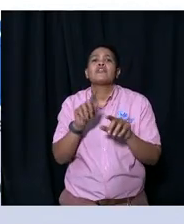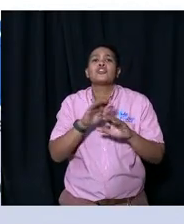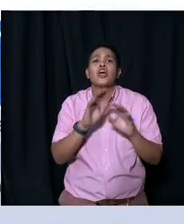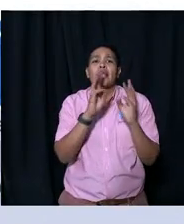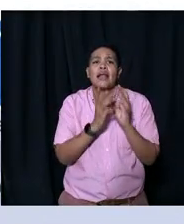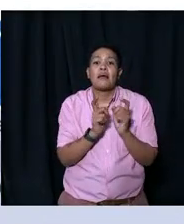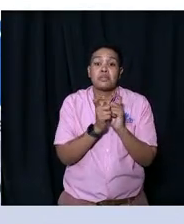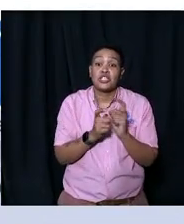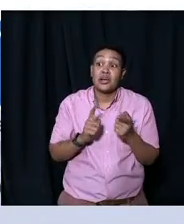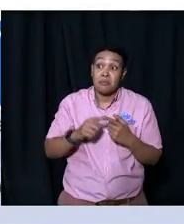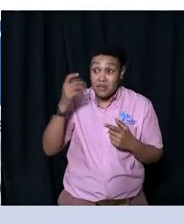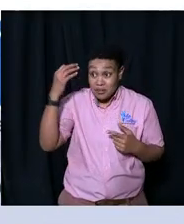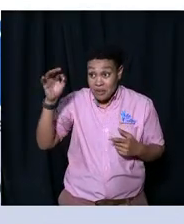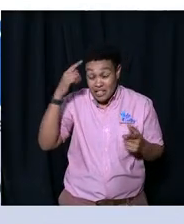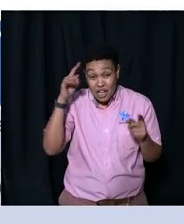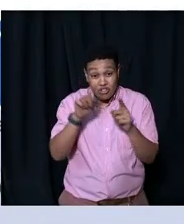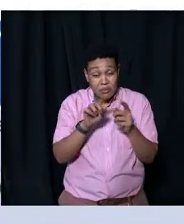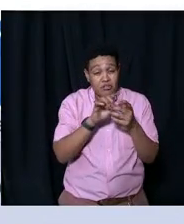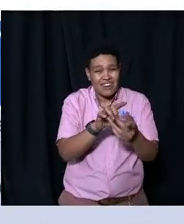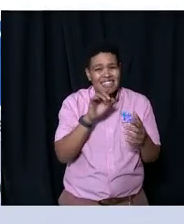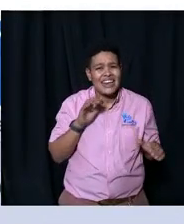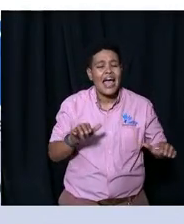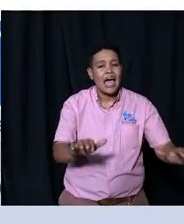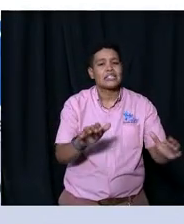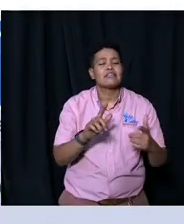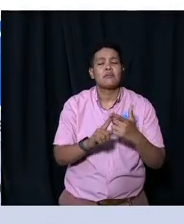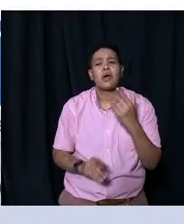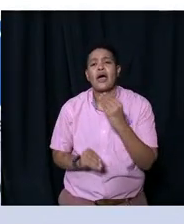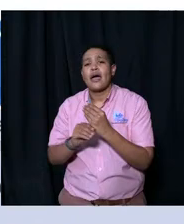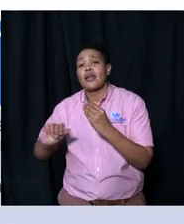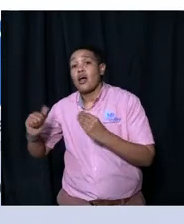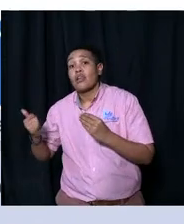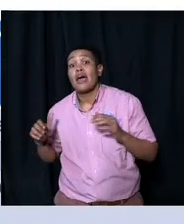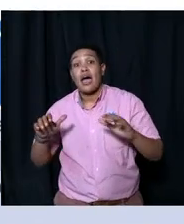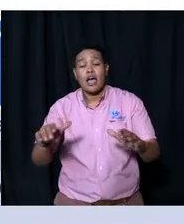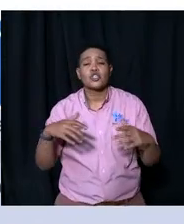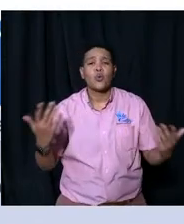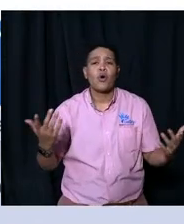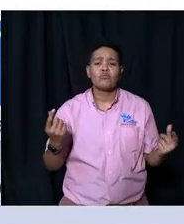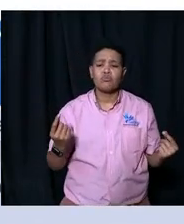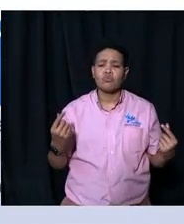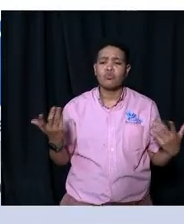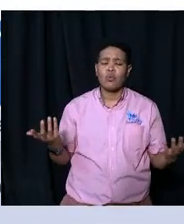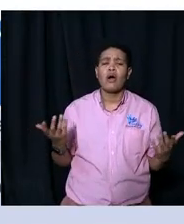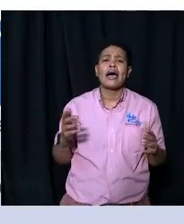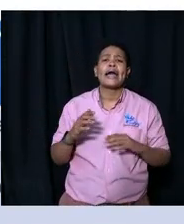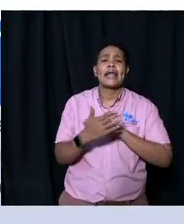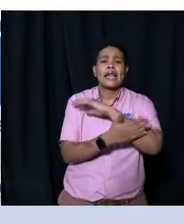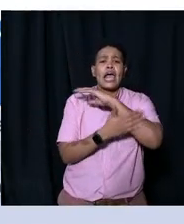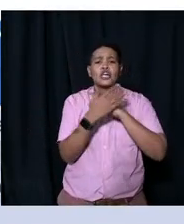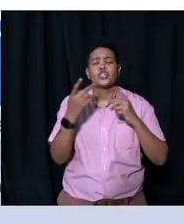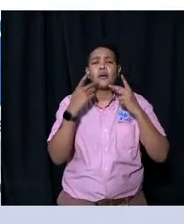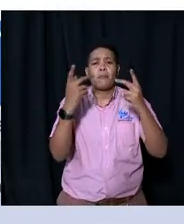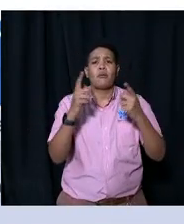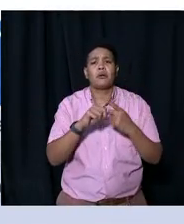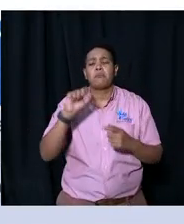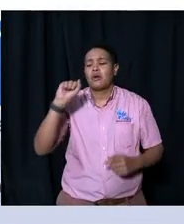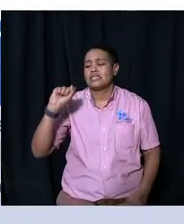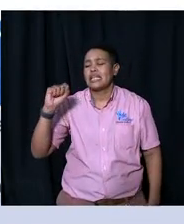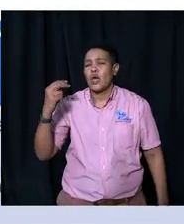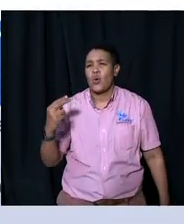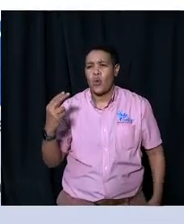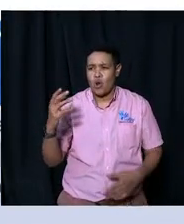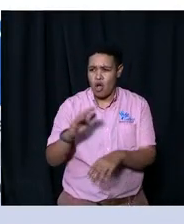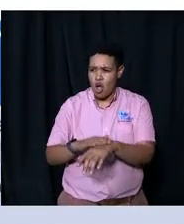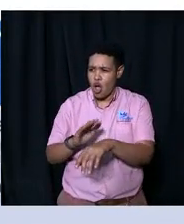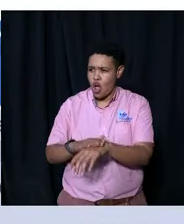and Paris Agreement related activities. Another action would be conducting national public and stakeholder consultations